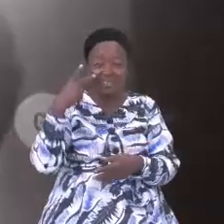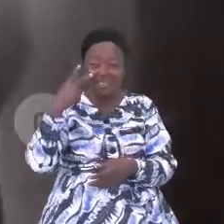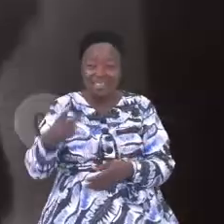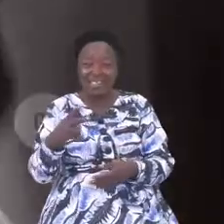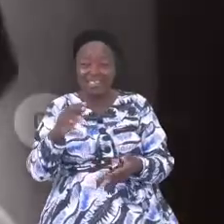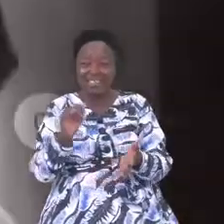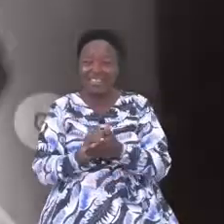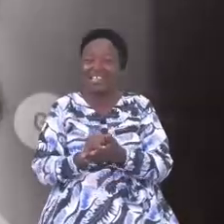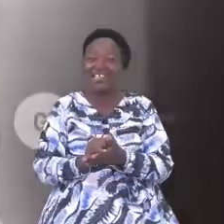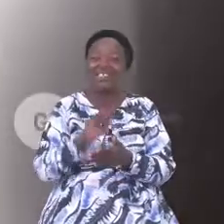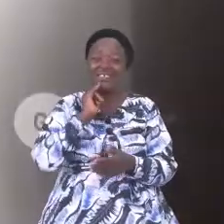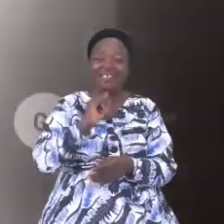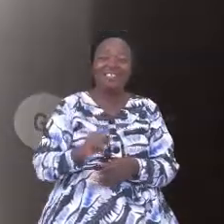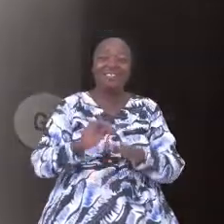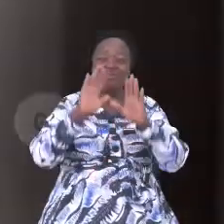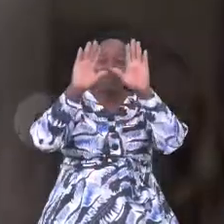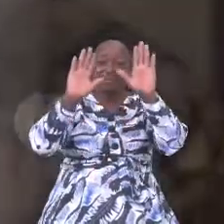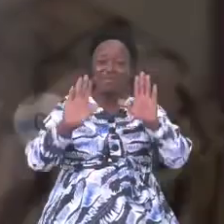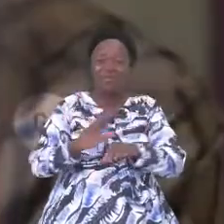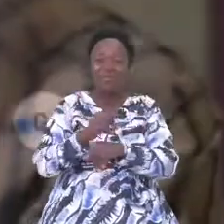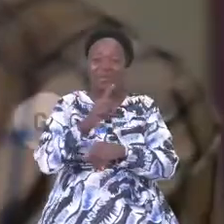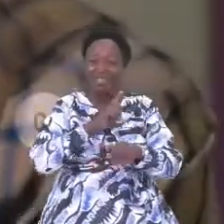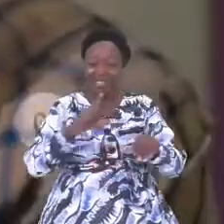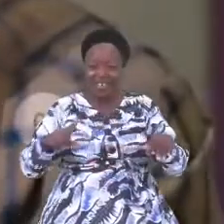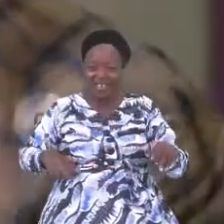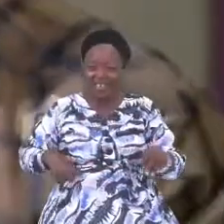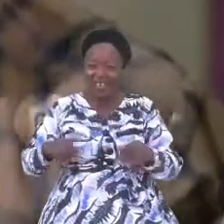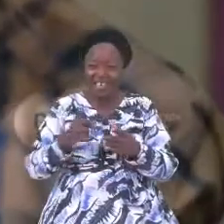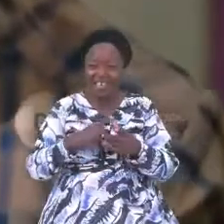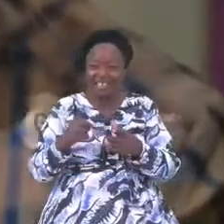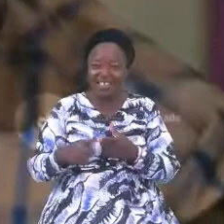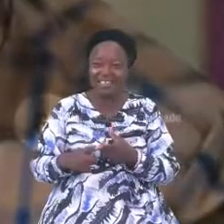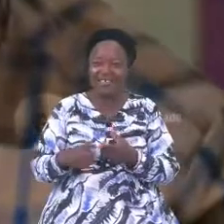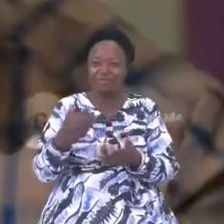physiotherapist will say is zero. That's the language they were telling us about. They will raise the hand and say it's